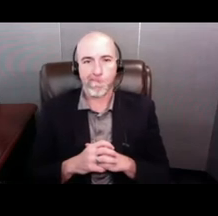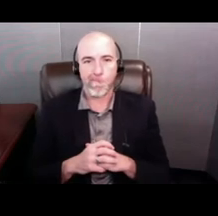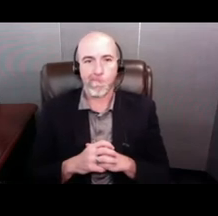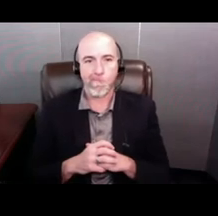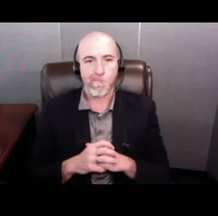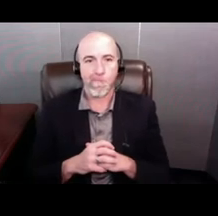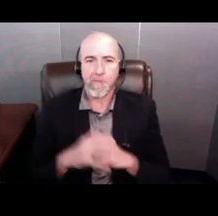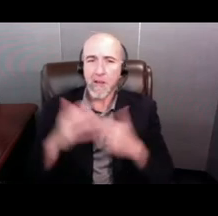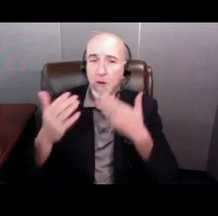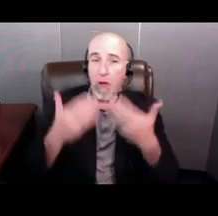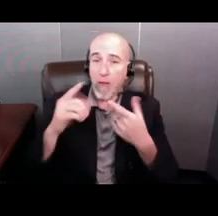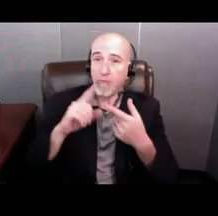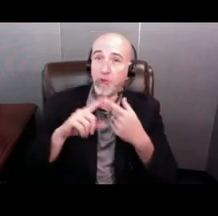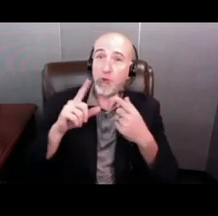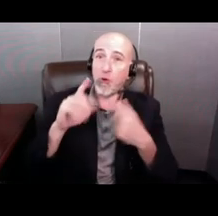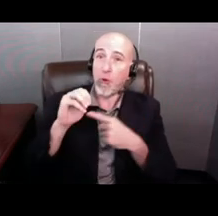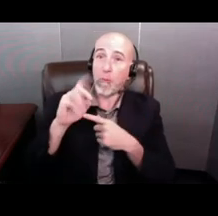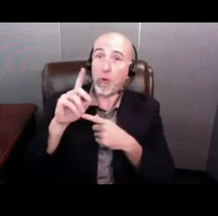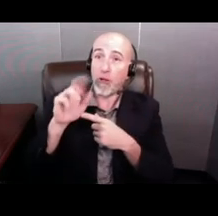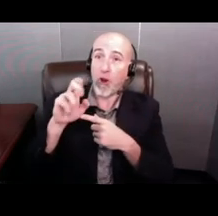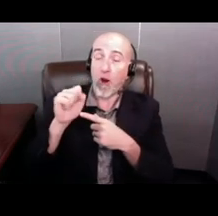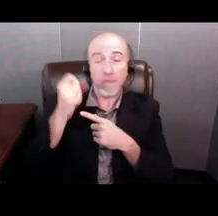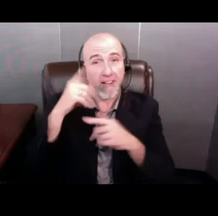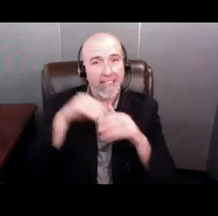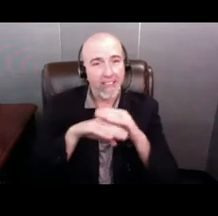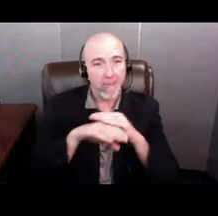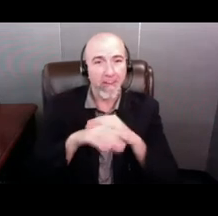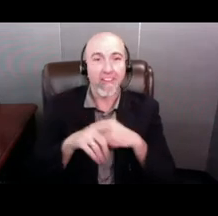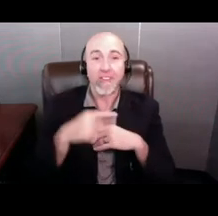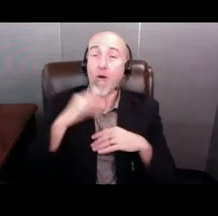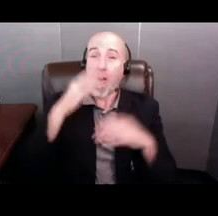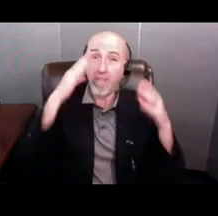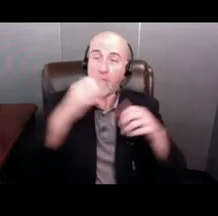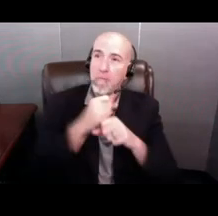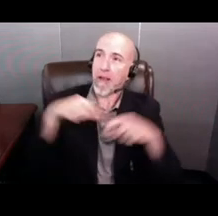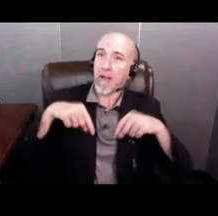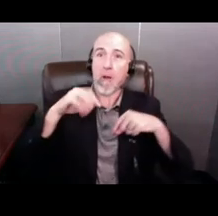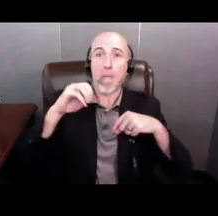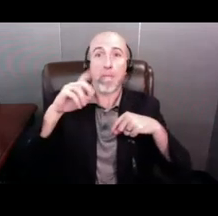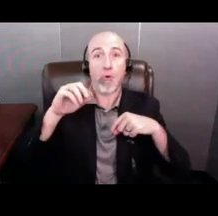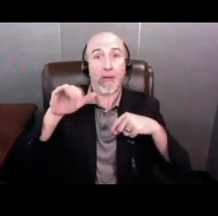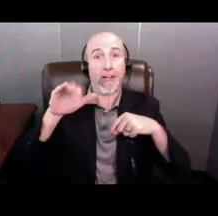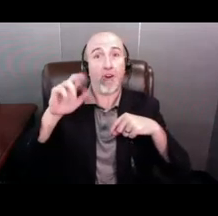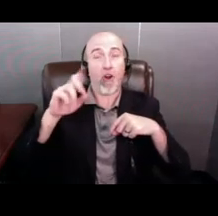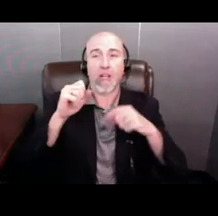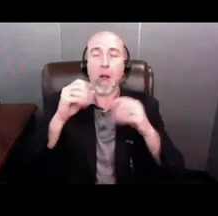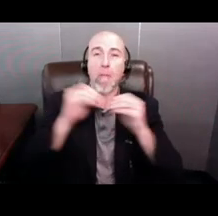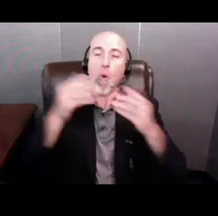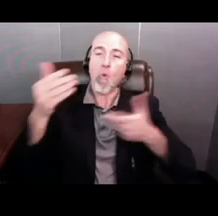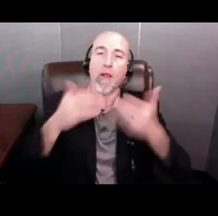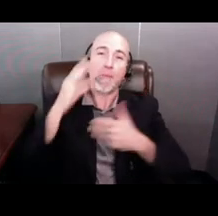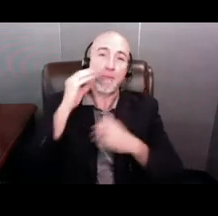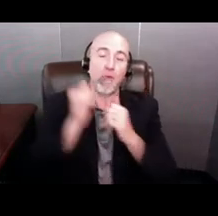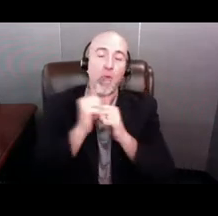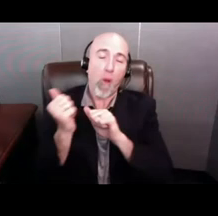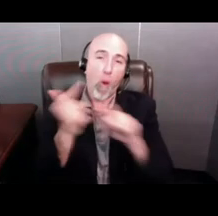Welcome to Accessible Moody Garden. Our focus on making Moody Gardens a welcoming experience for people of all abilities is at the heart